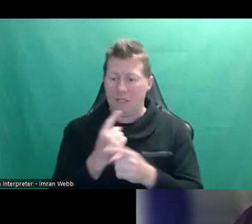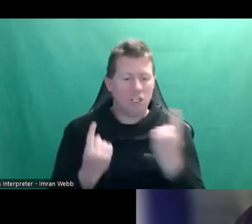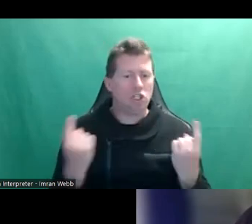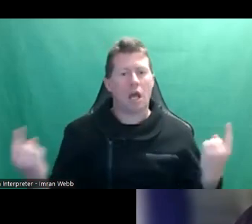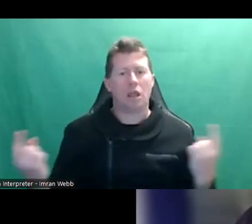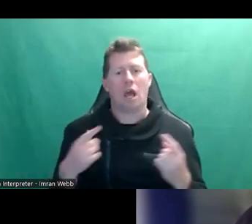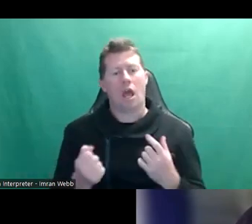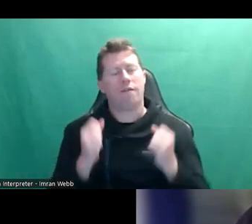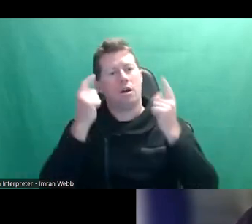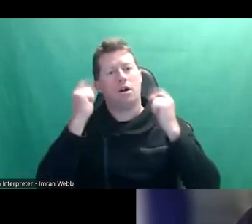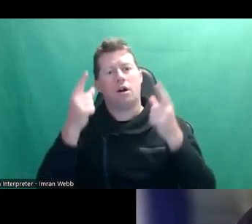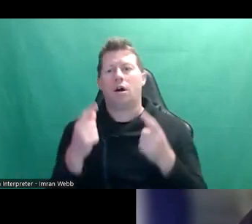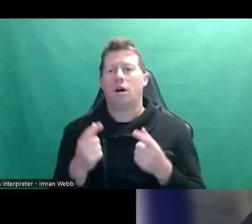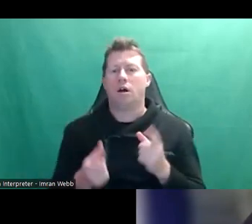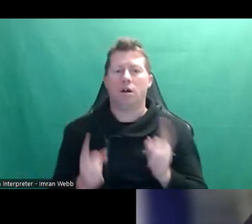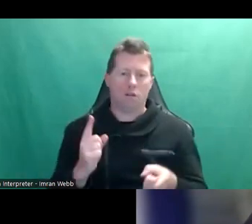learning the kind of same things at home.